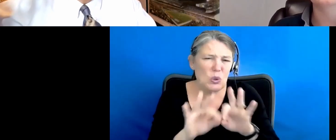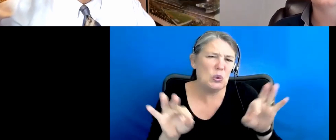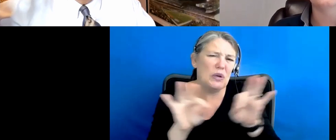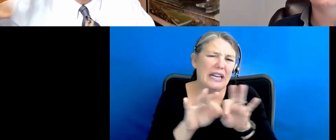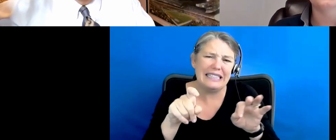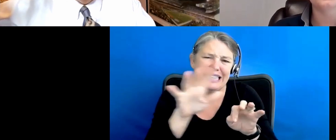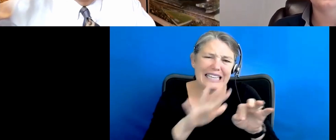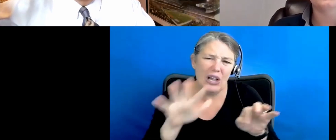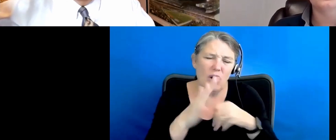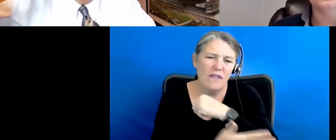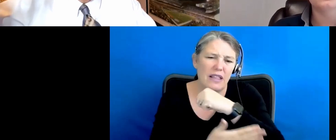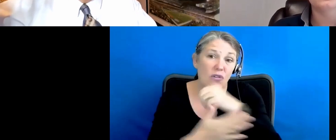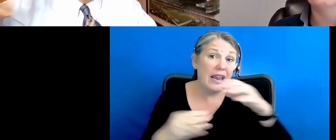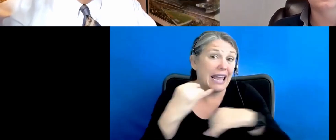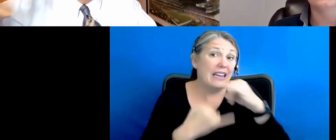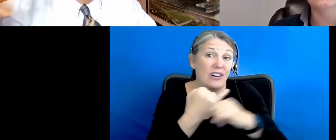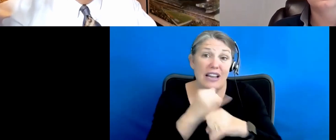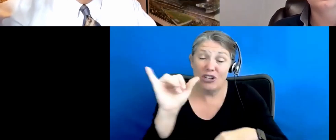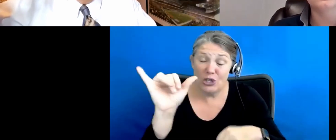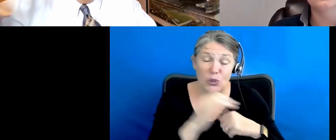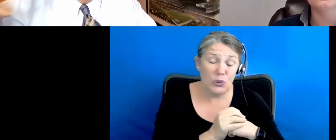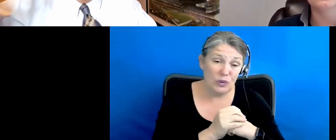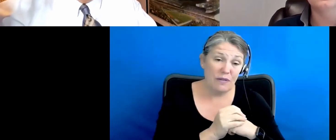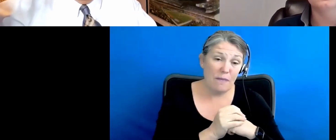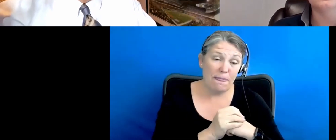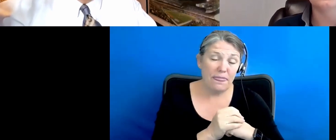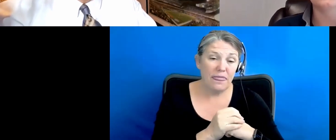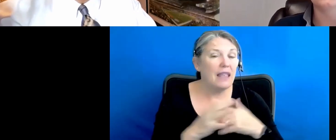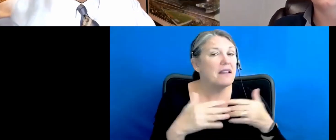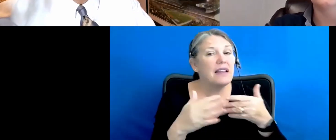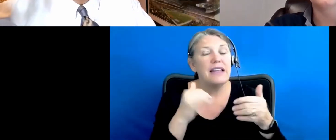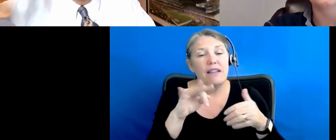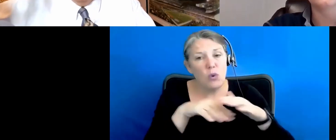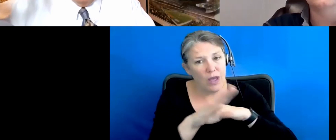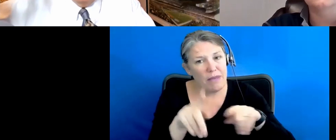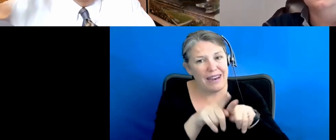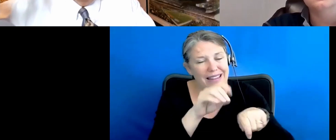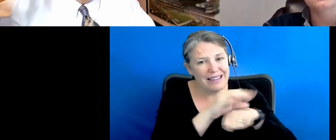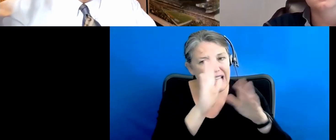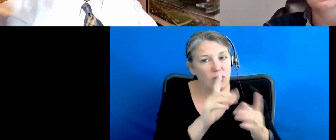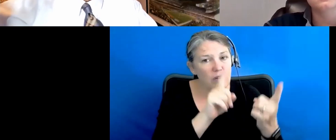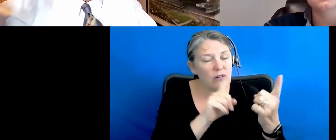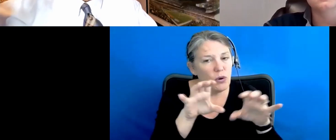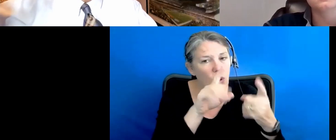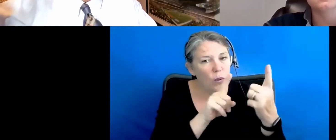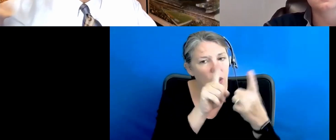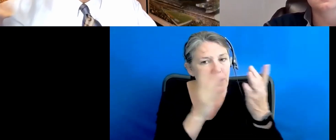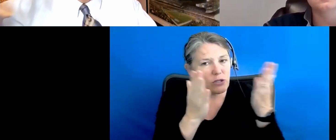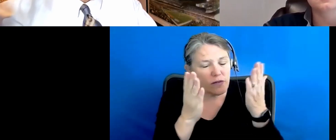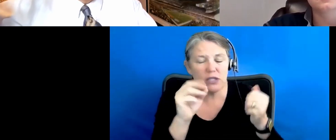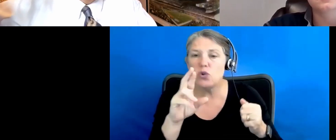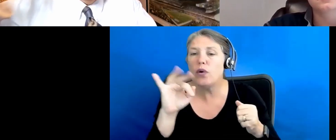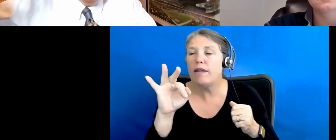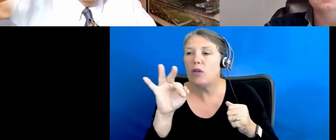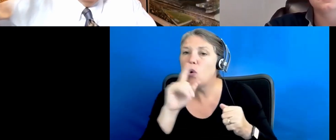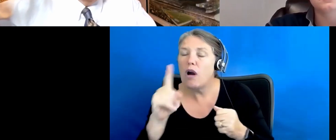throughout the country and internationally as well. And whether you enter as a counselor providing one-on-one services, whether you